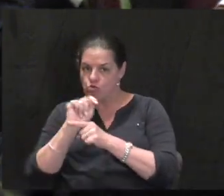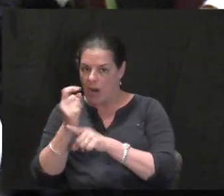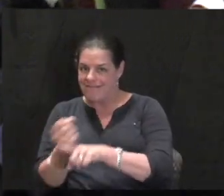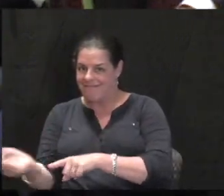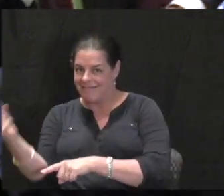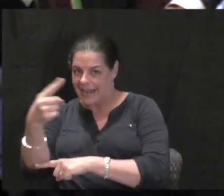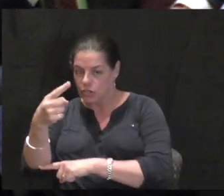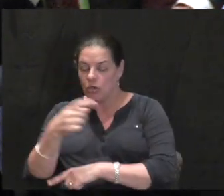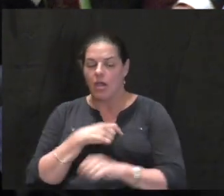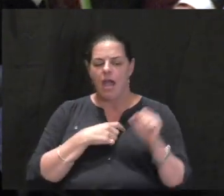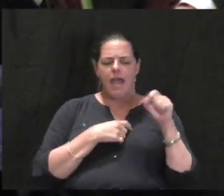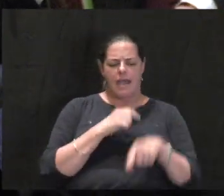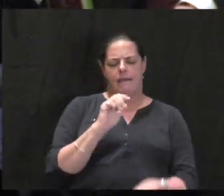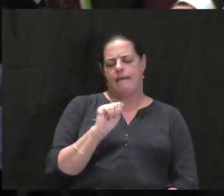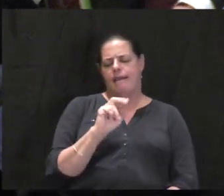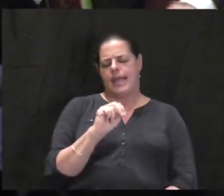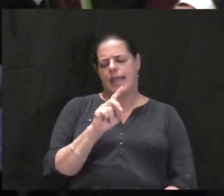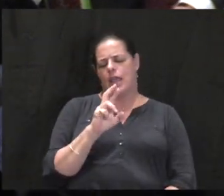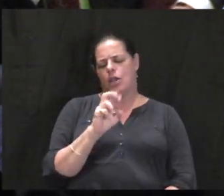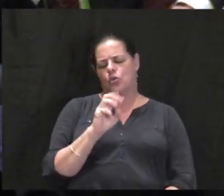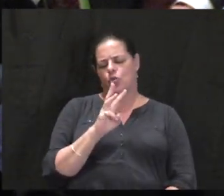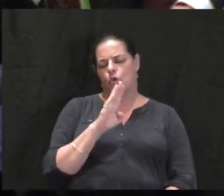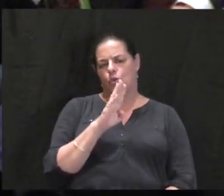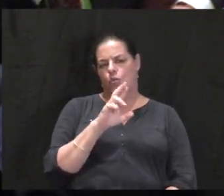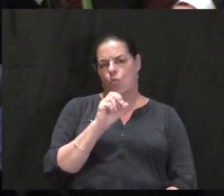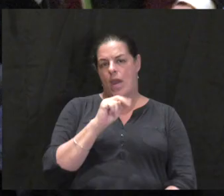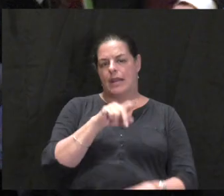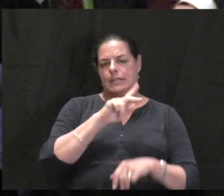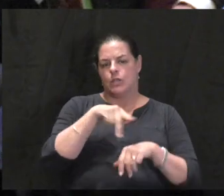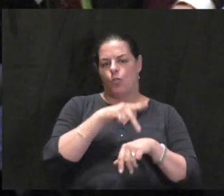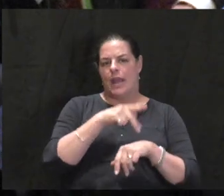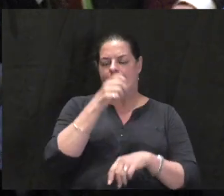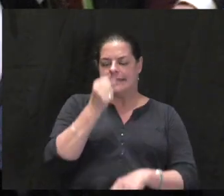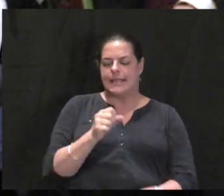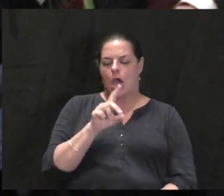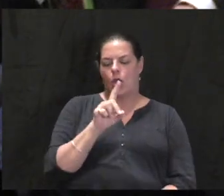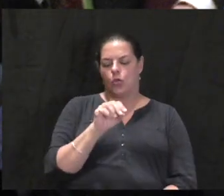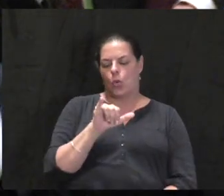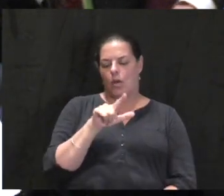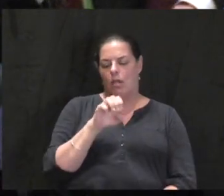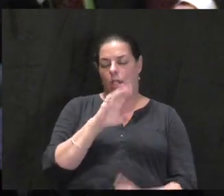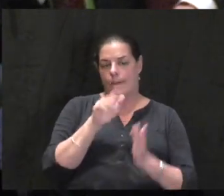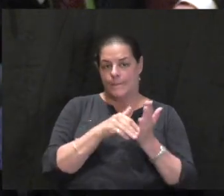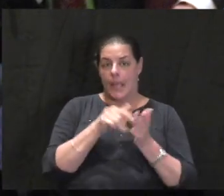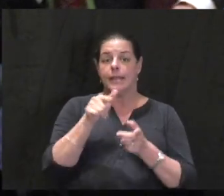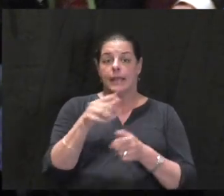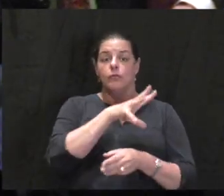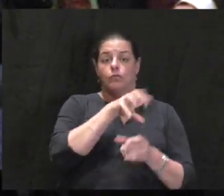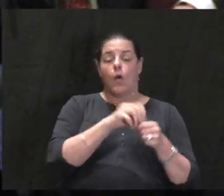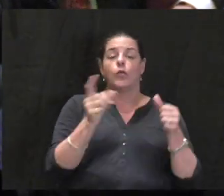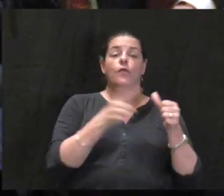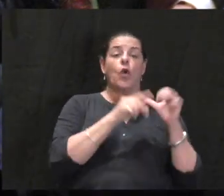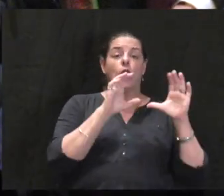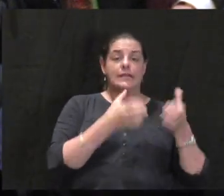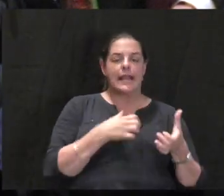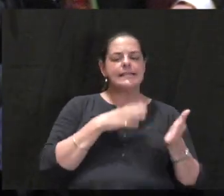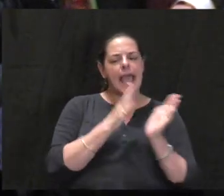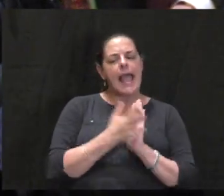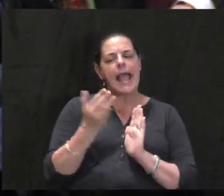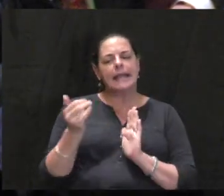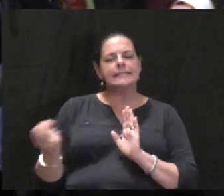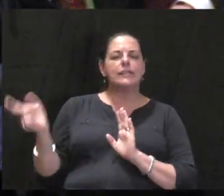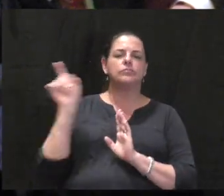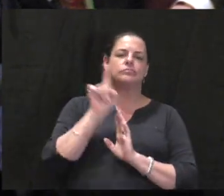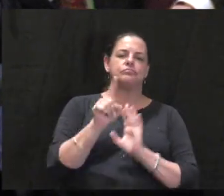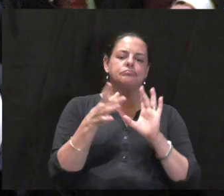about what the impact was, what he saw, what the impact was for his staff, and then he has a lot of follow-up activities that he's